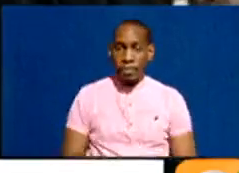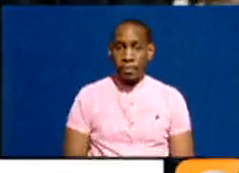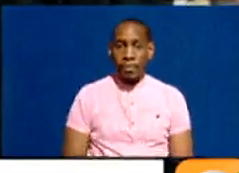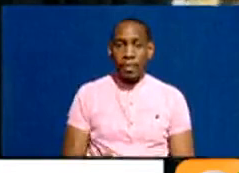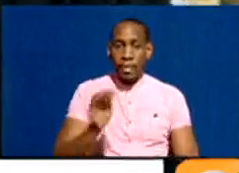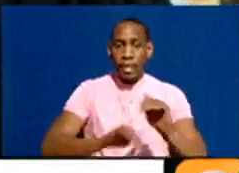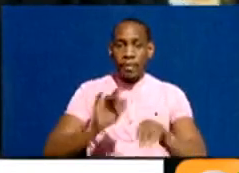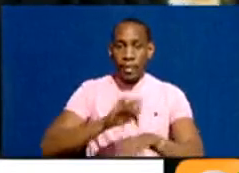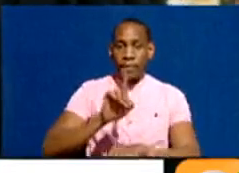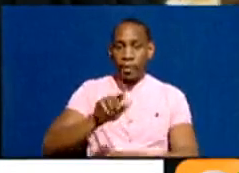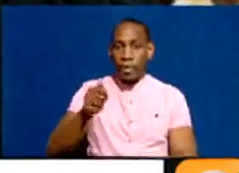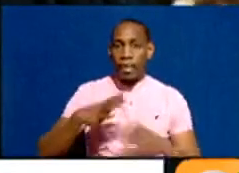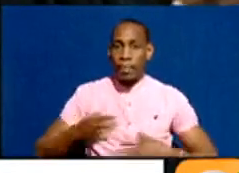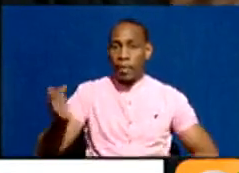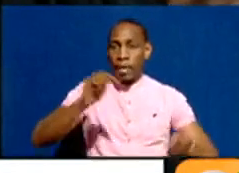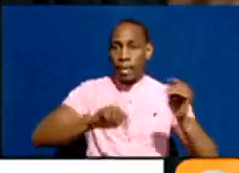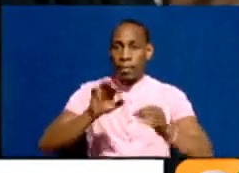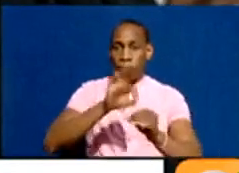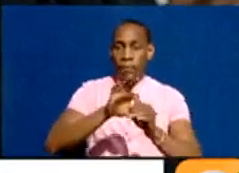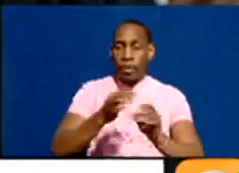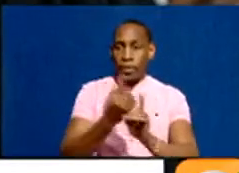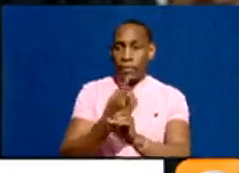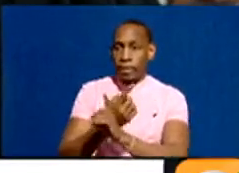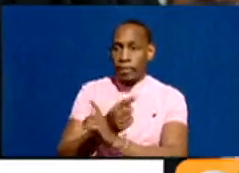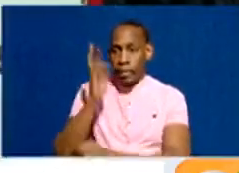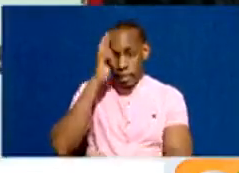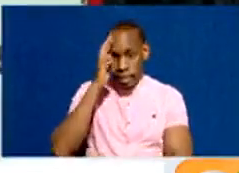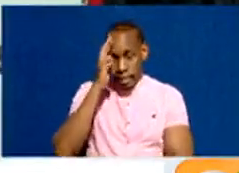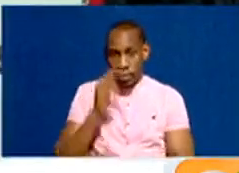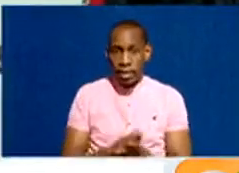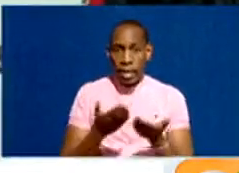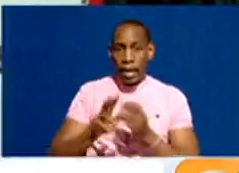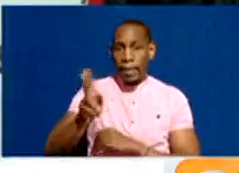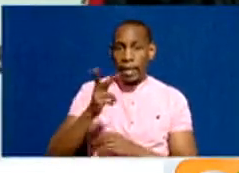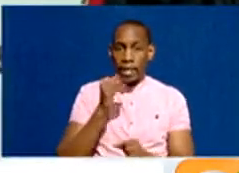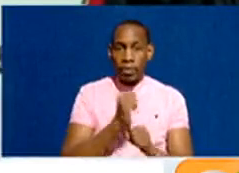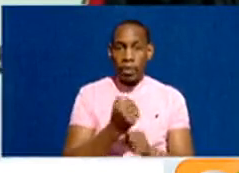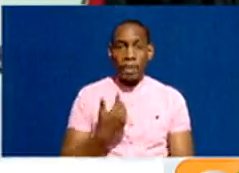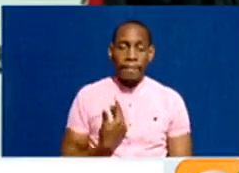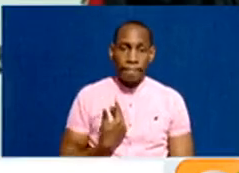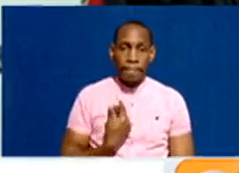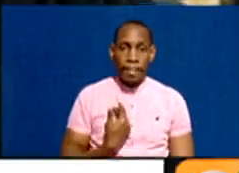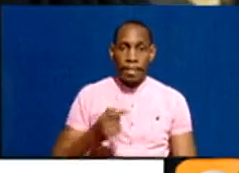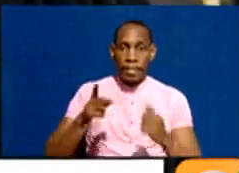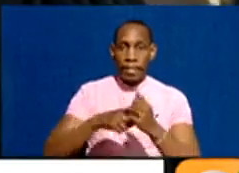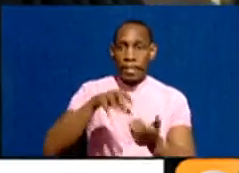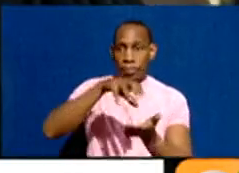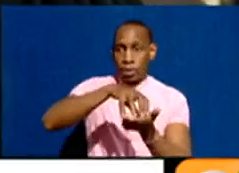affect each other. People come out to vote for various reasons. In Kenya, we do have